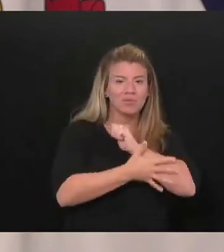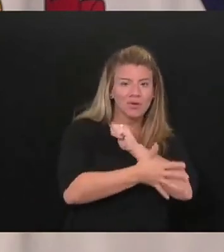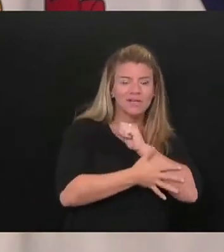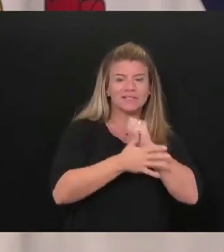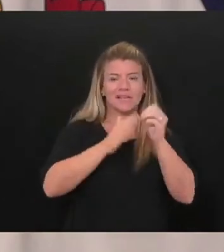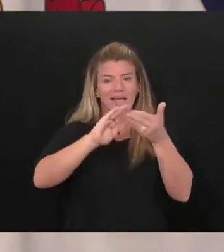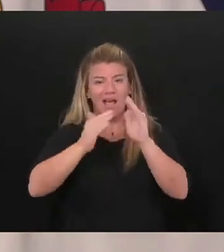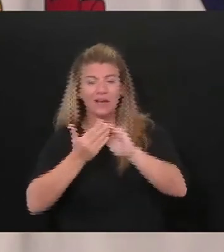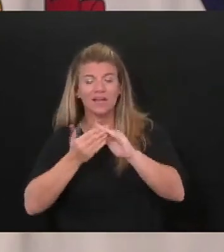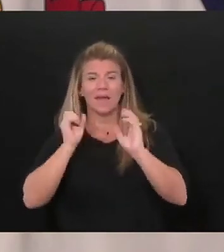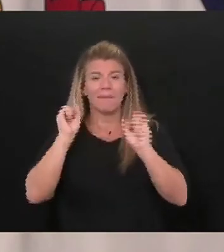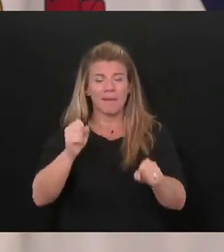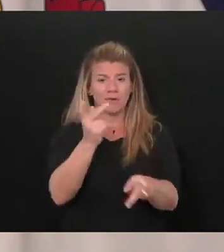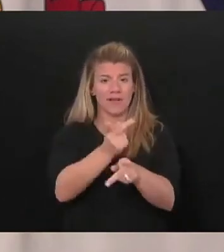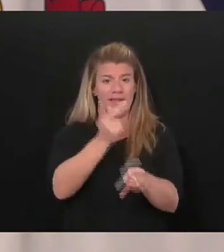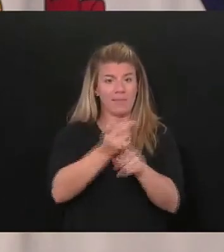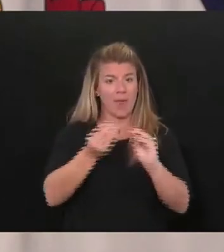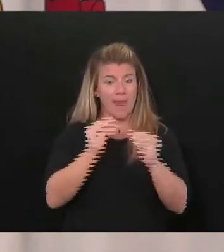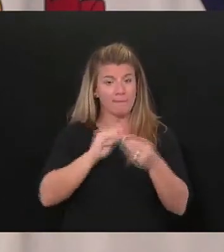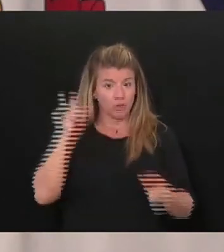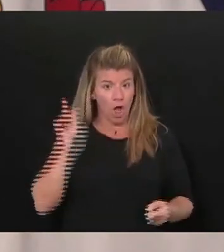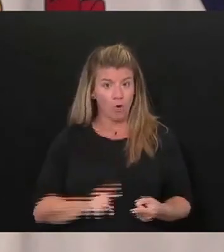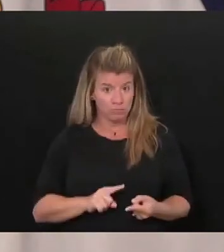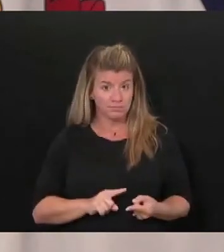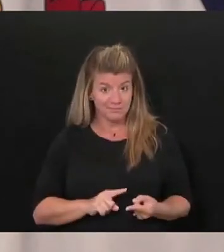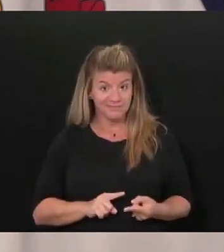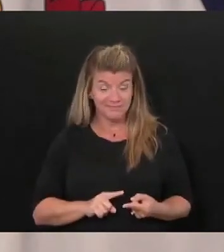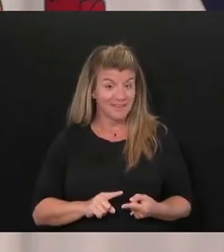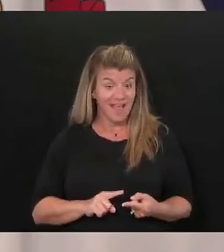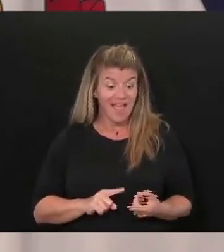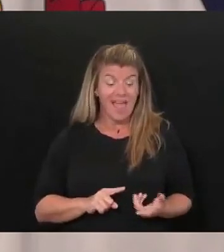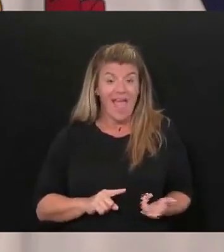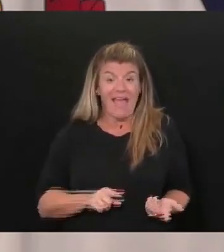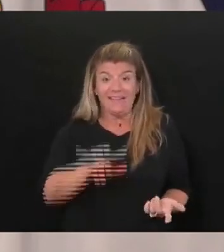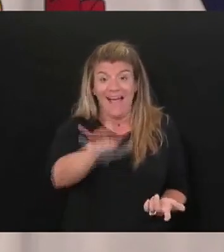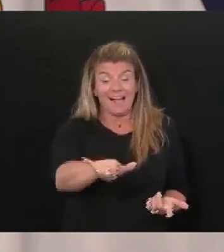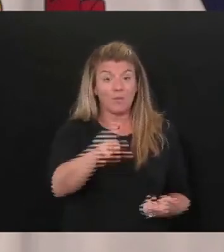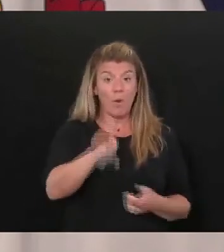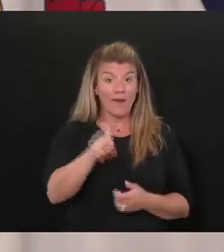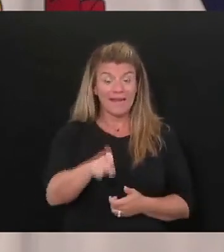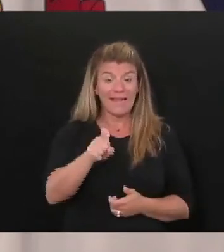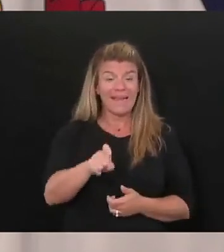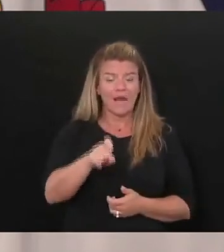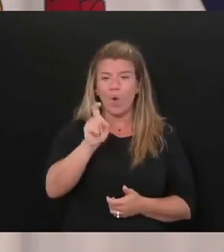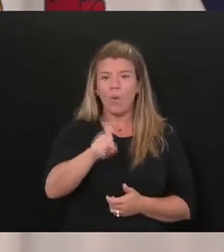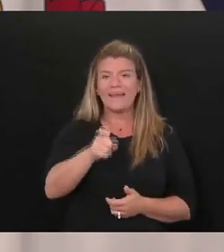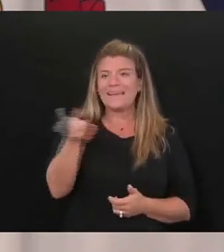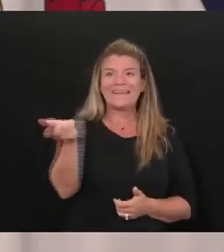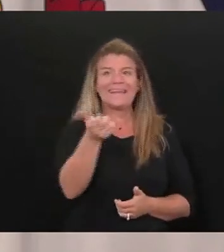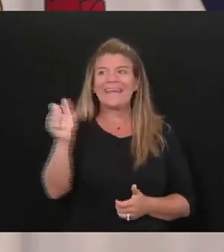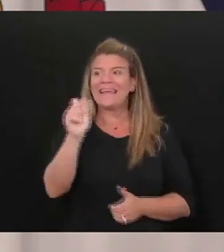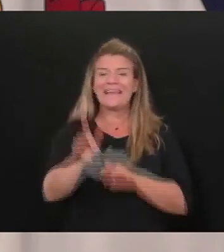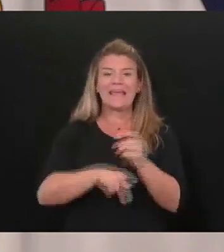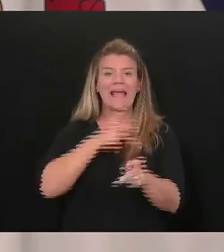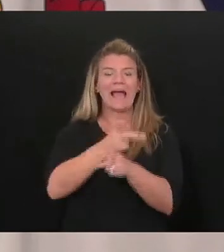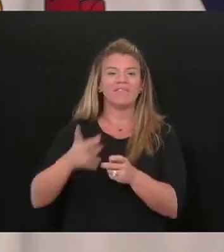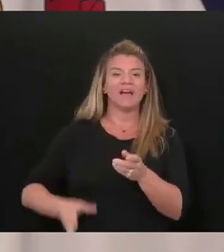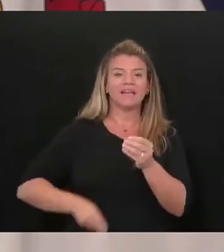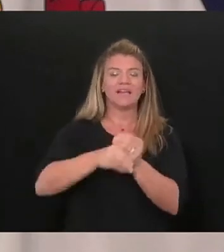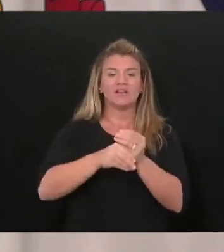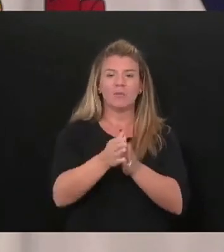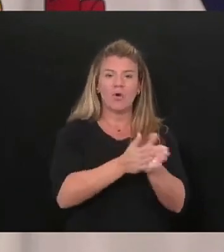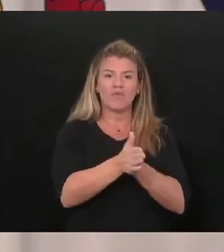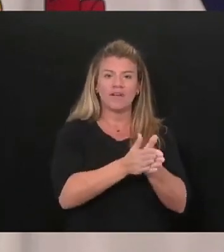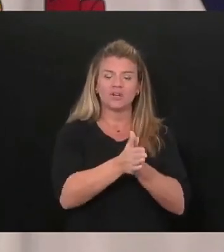to try to keep those numbers low. And that's what we really need. We need any kind of additional motivation that we